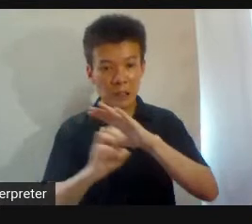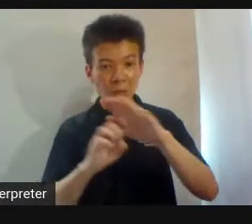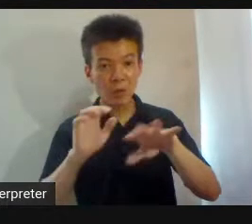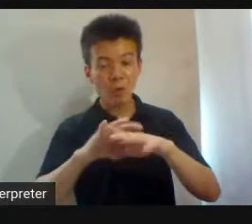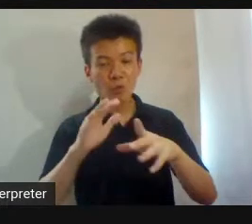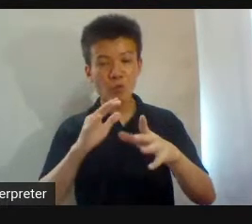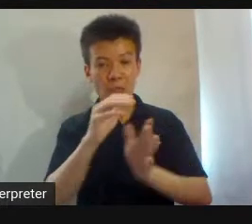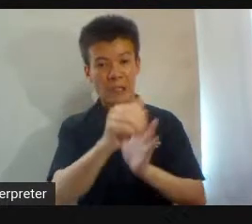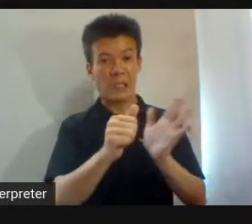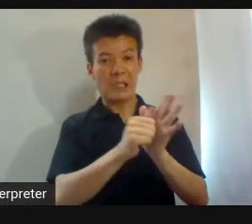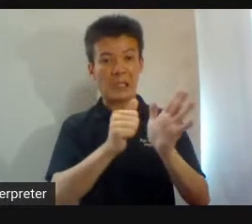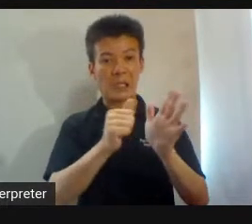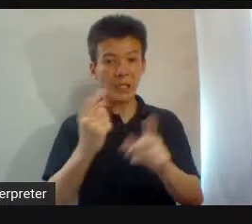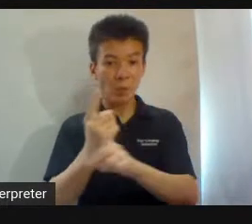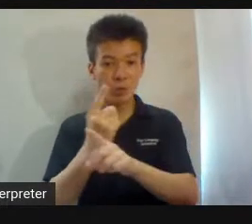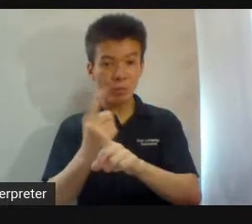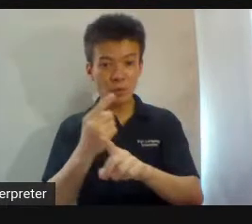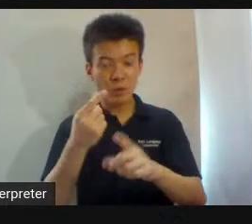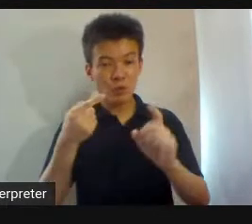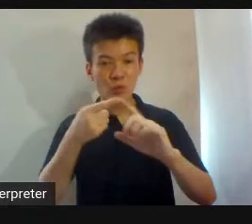appropriateness to accessibility?